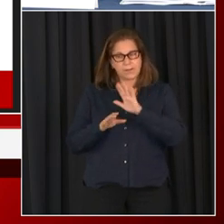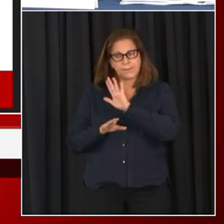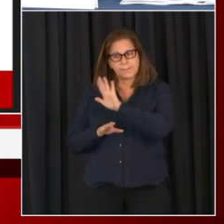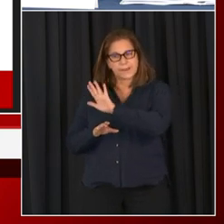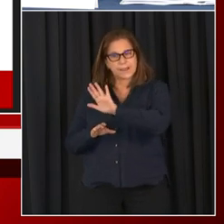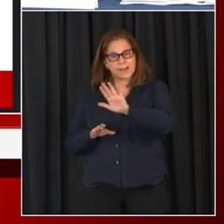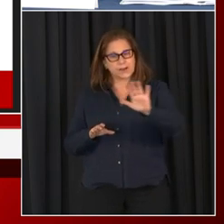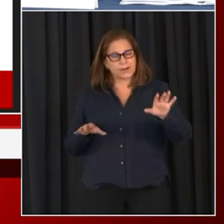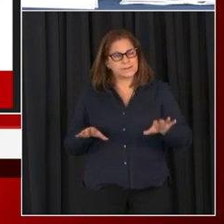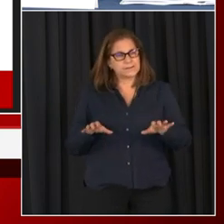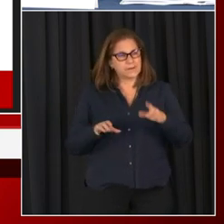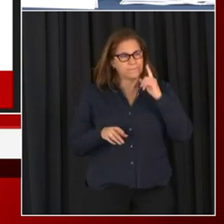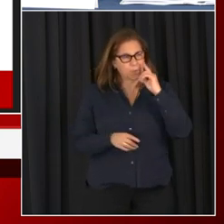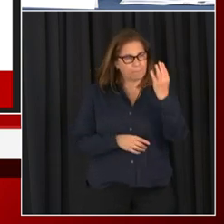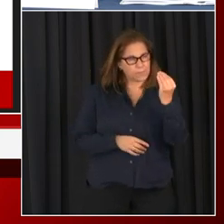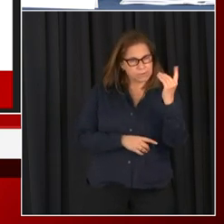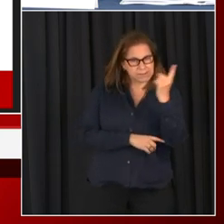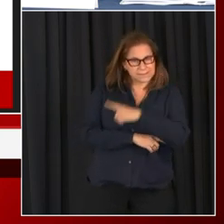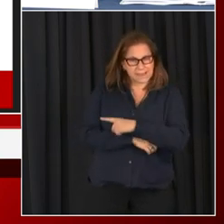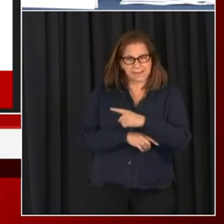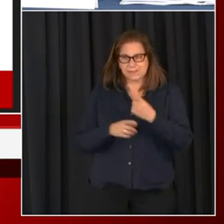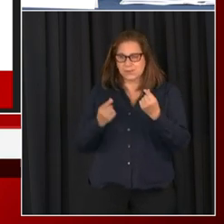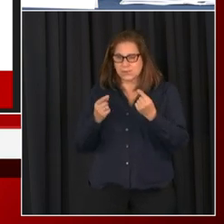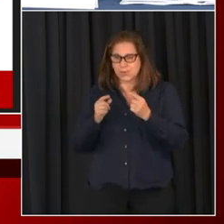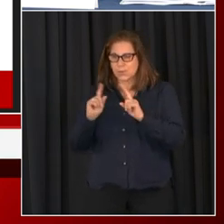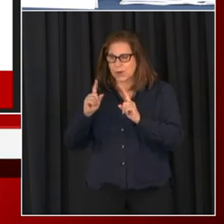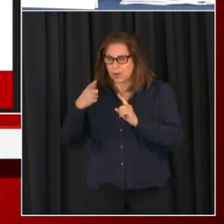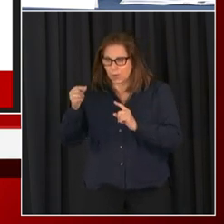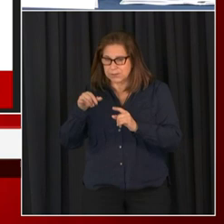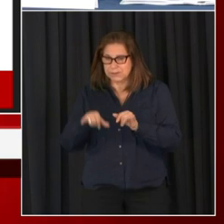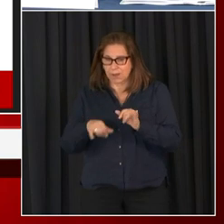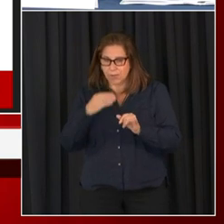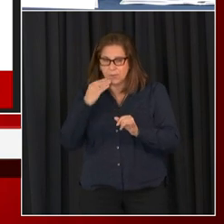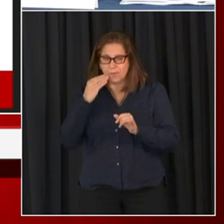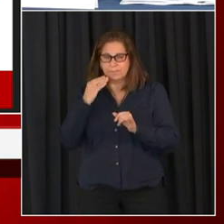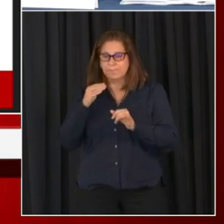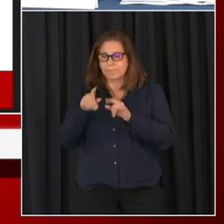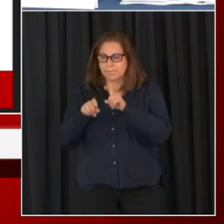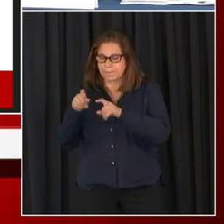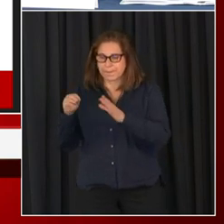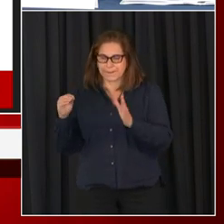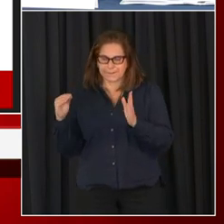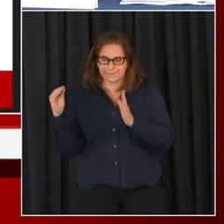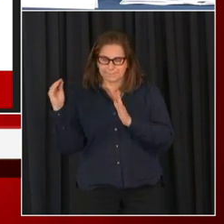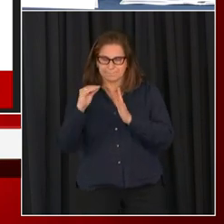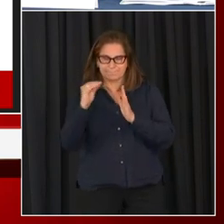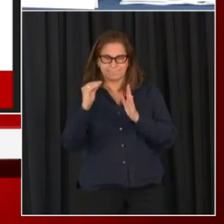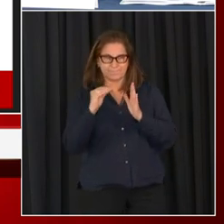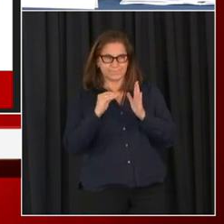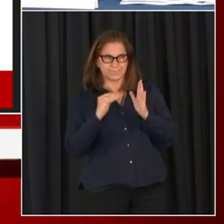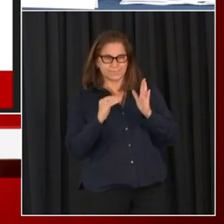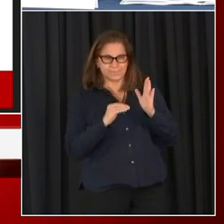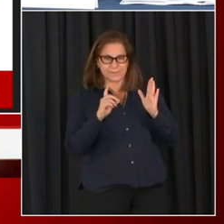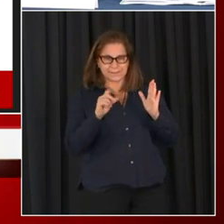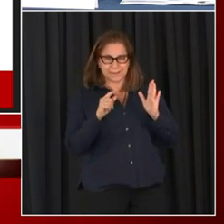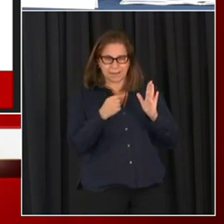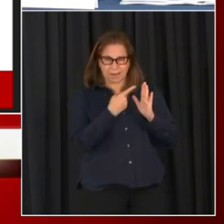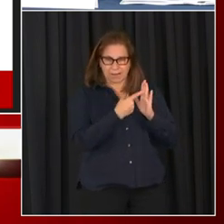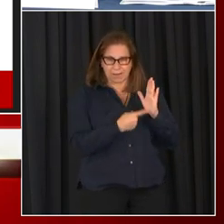8th. One of the things that we do is we categorize activities based on the potential